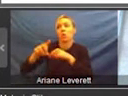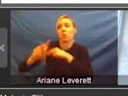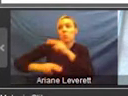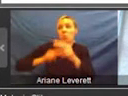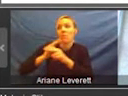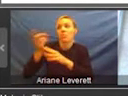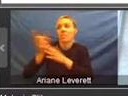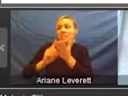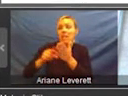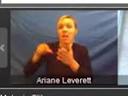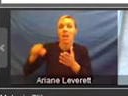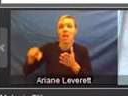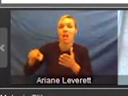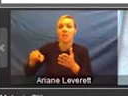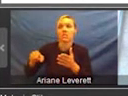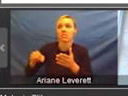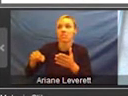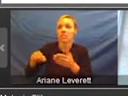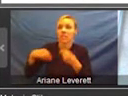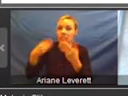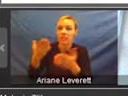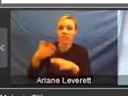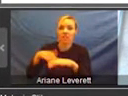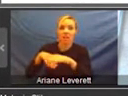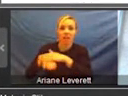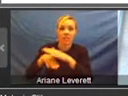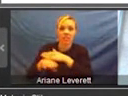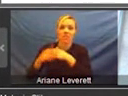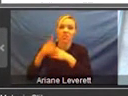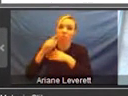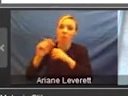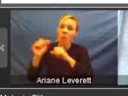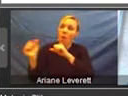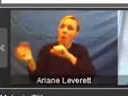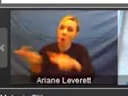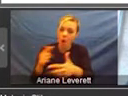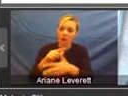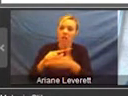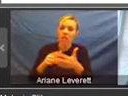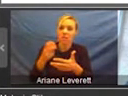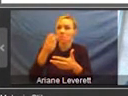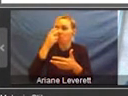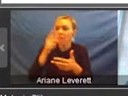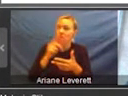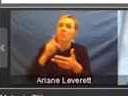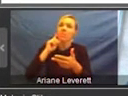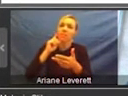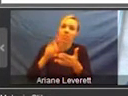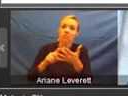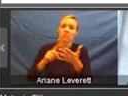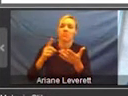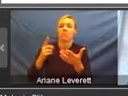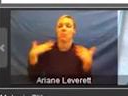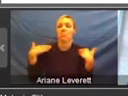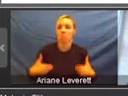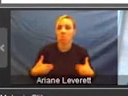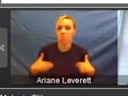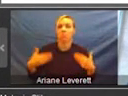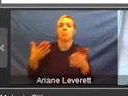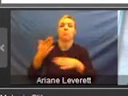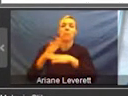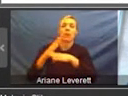working towards accessibility for all. And it is in line with the recognition of needs-based and